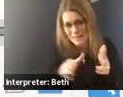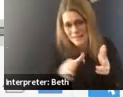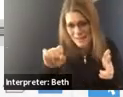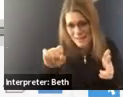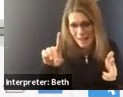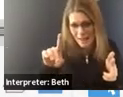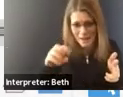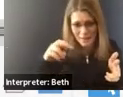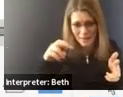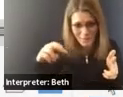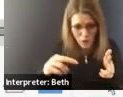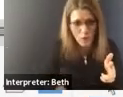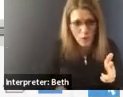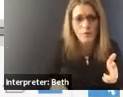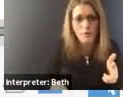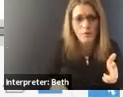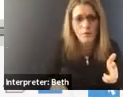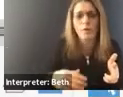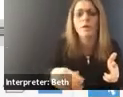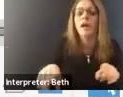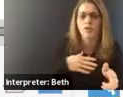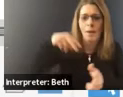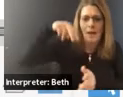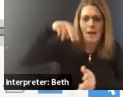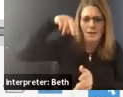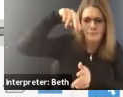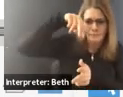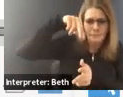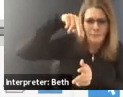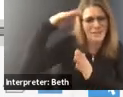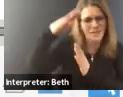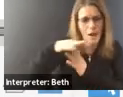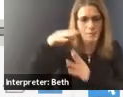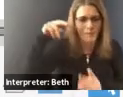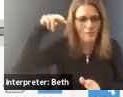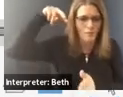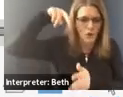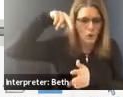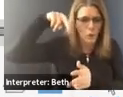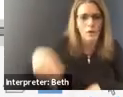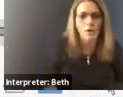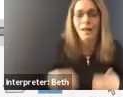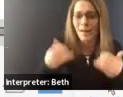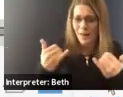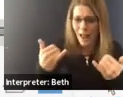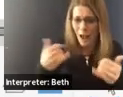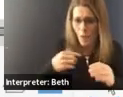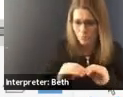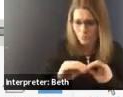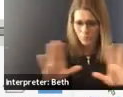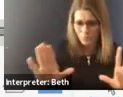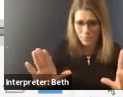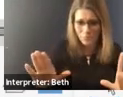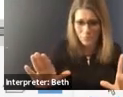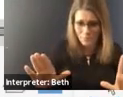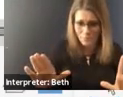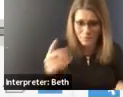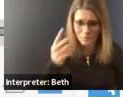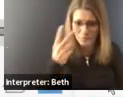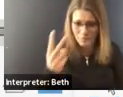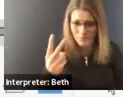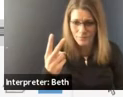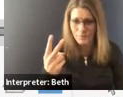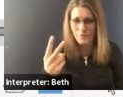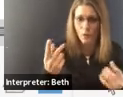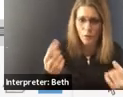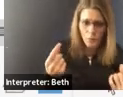And my top view. So now I have a clear understanding of where I'm going and what this